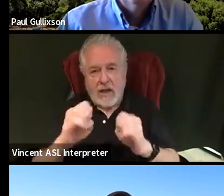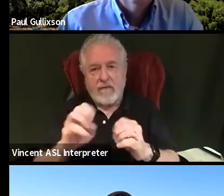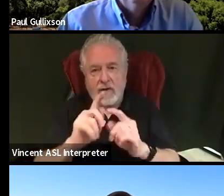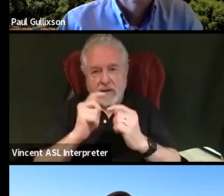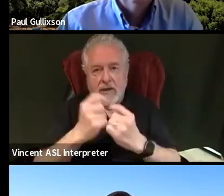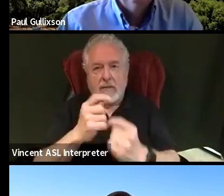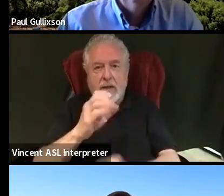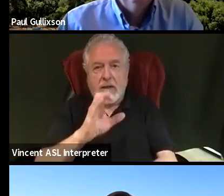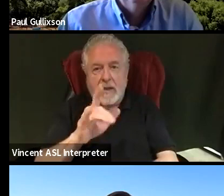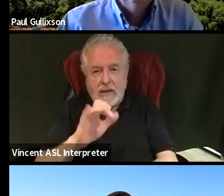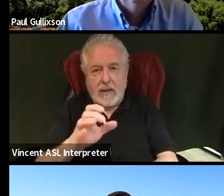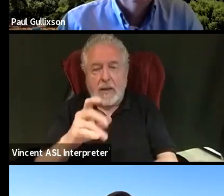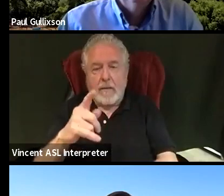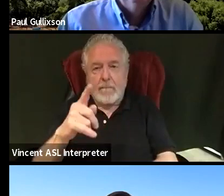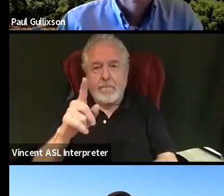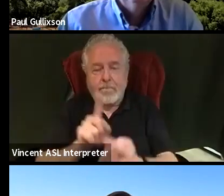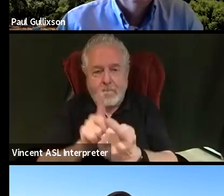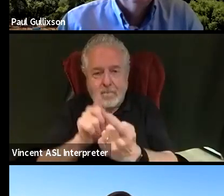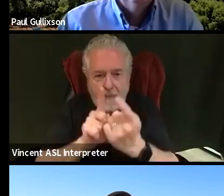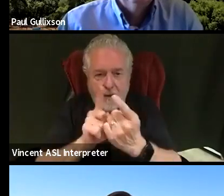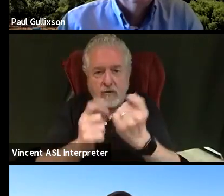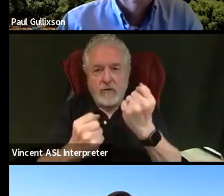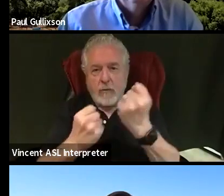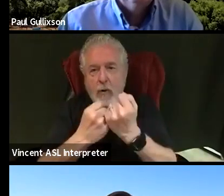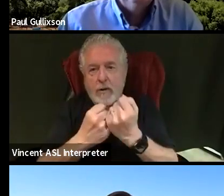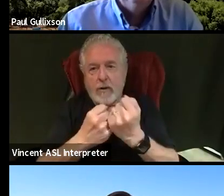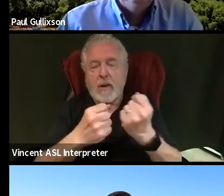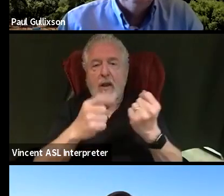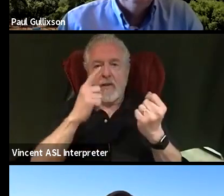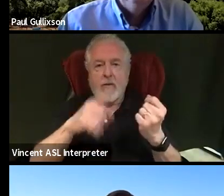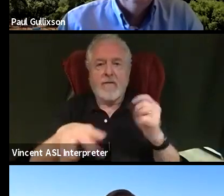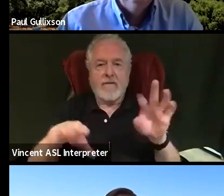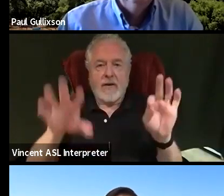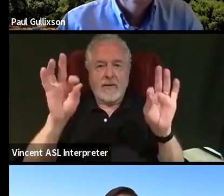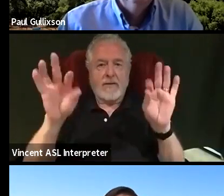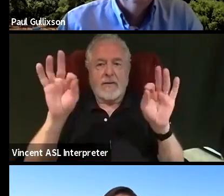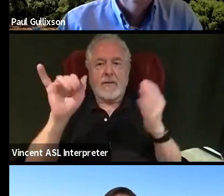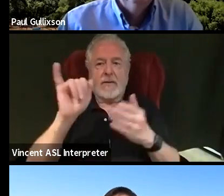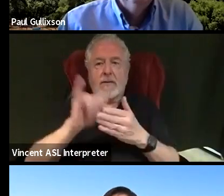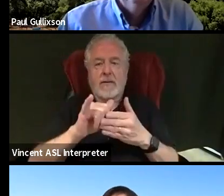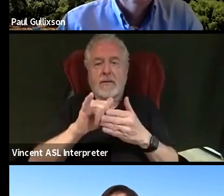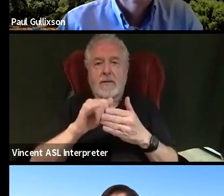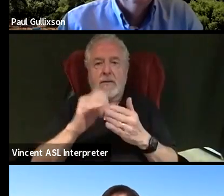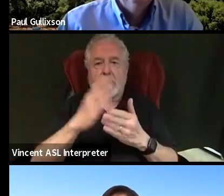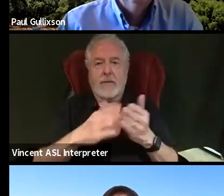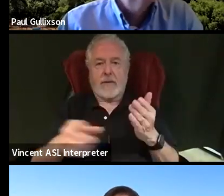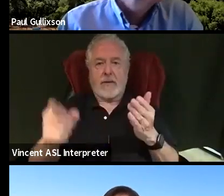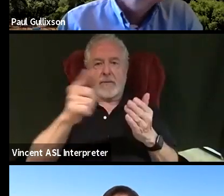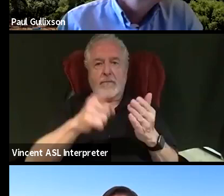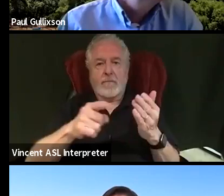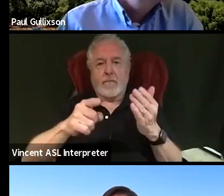teen clinic and our peer-to-peer support. I think you'll find that you'll see some of these,